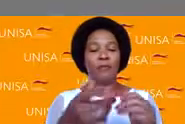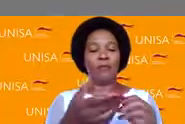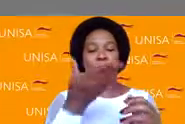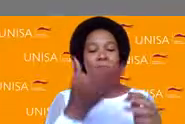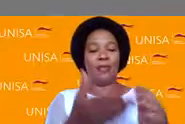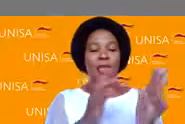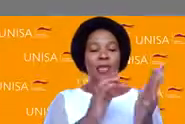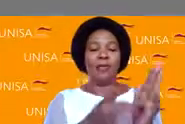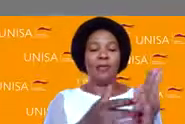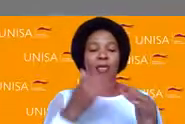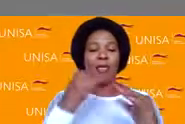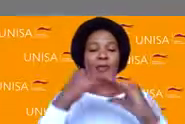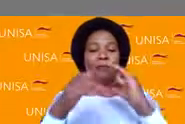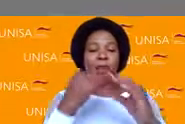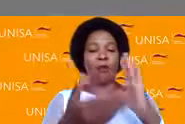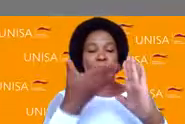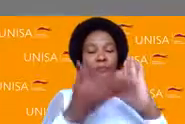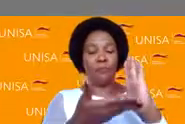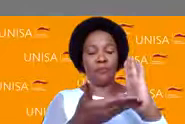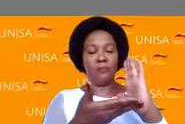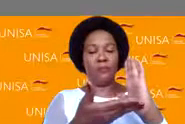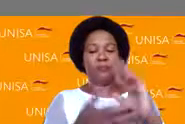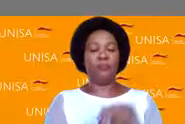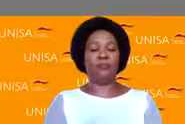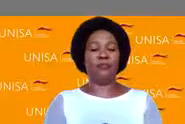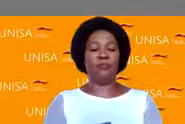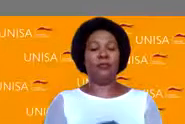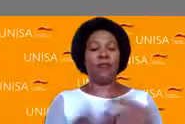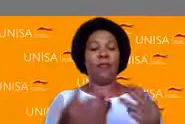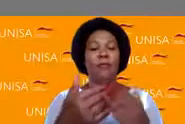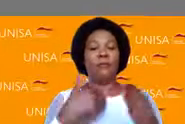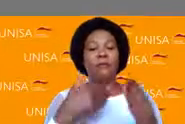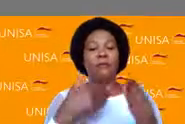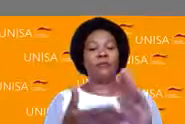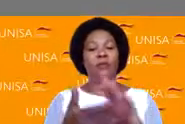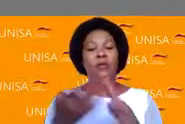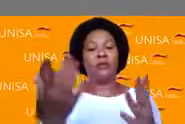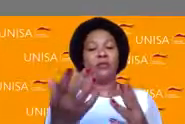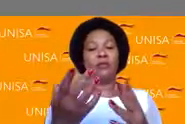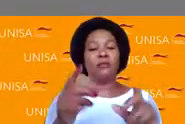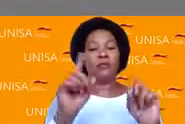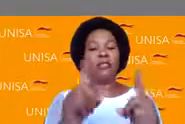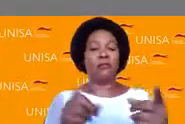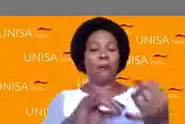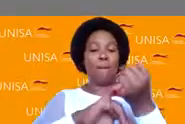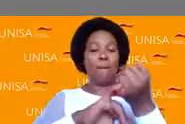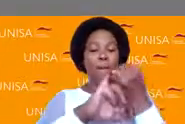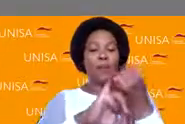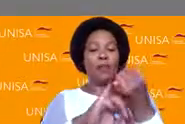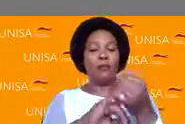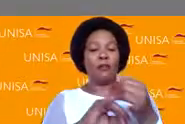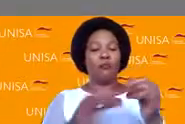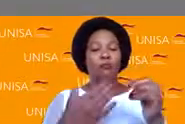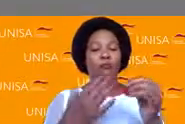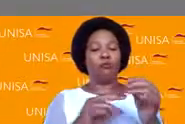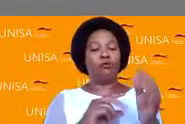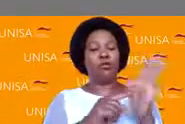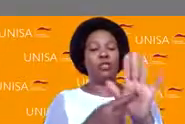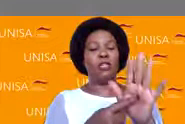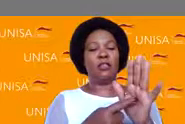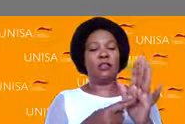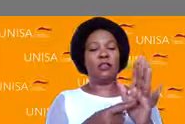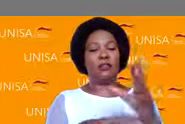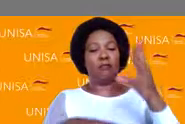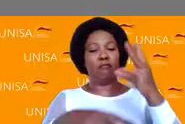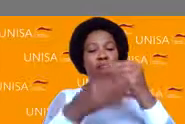inquire@unisa.ac.za, and the email is provided on here. Before we go to the specific modules, I just want to show you additional few